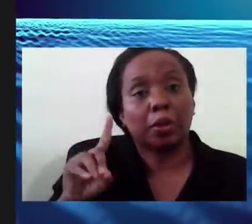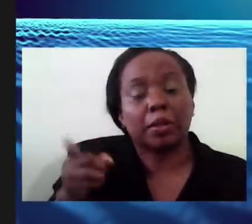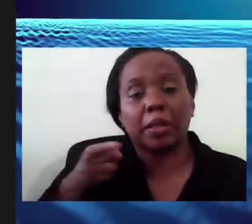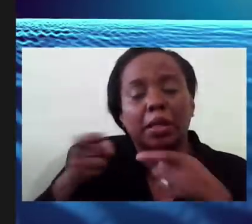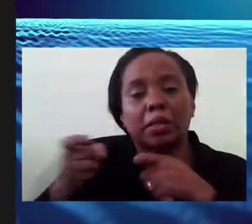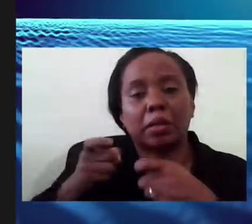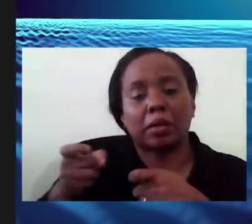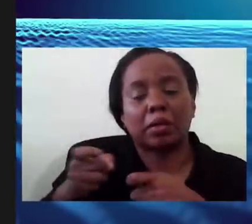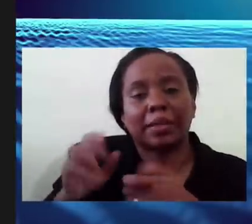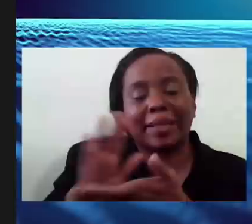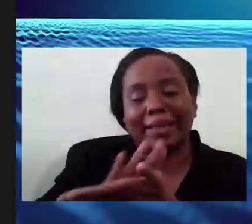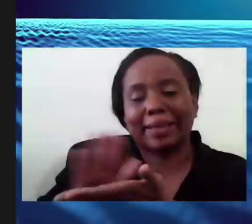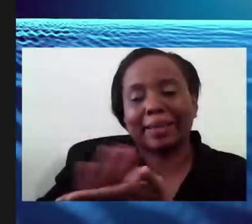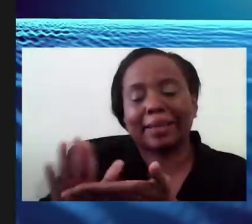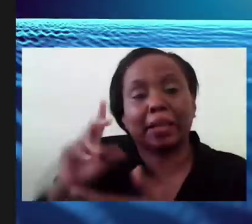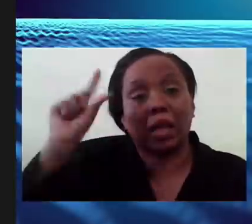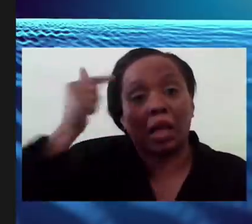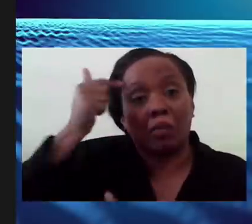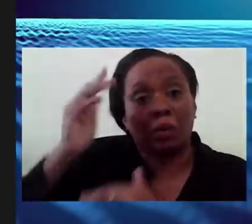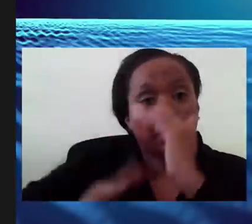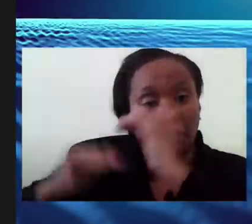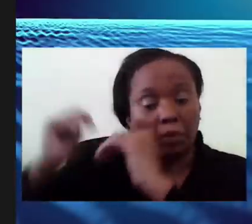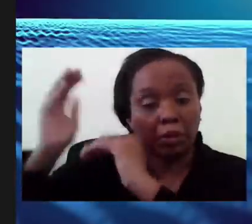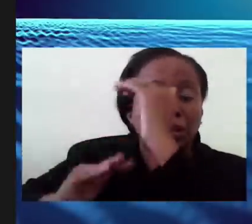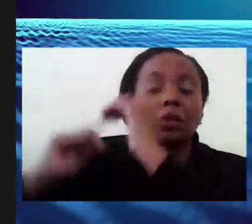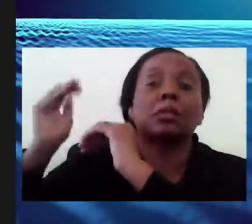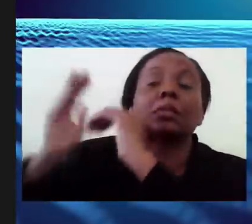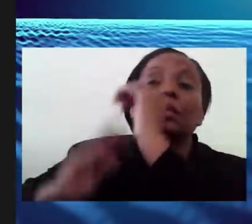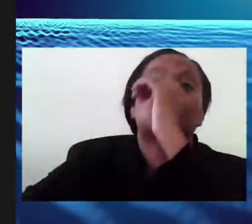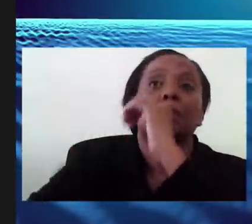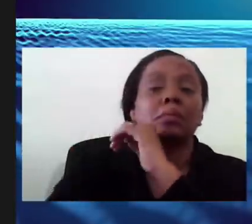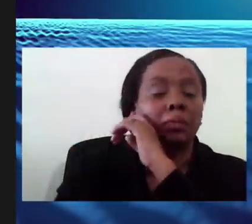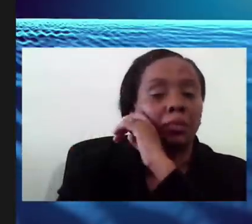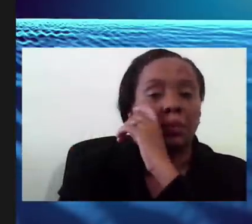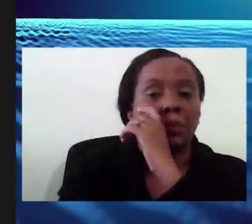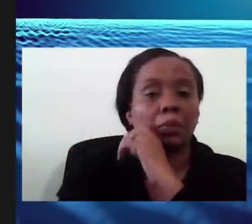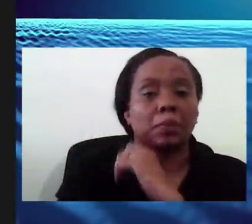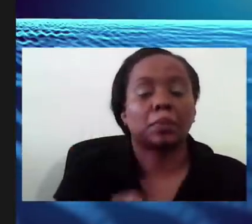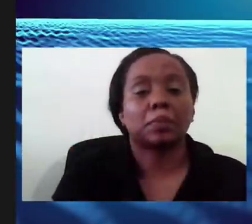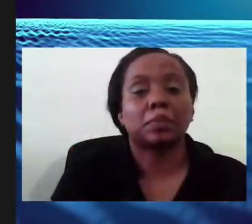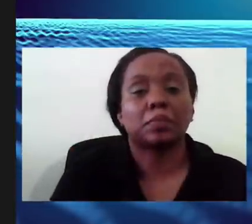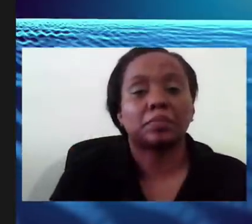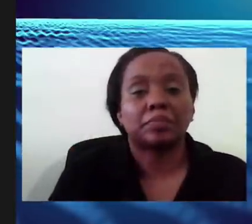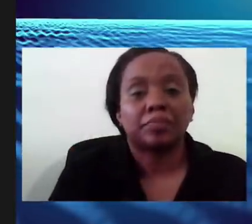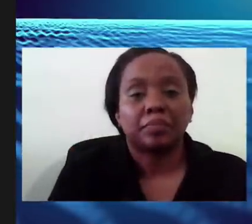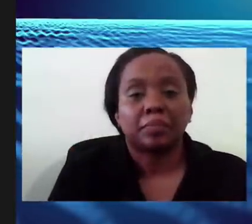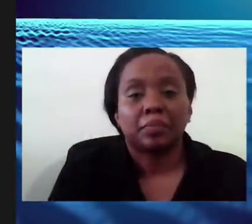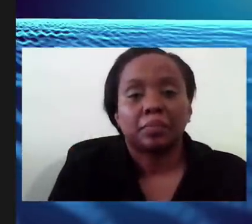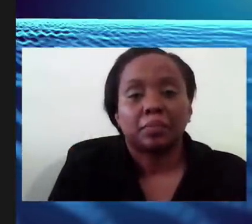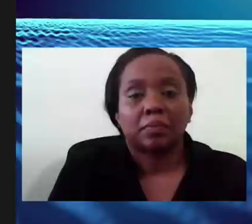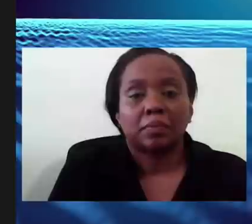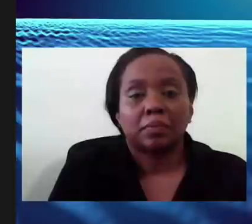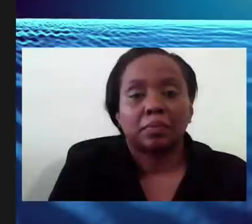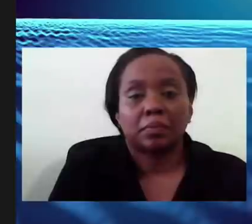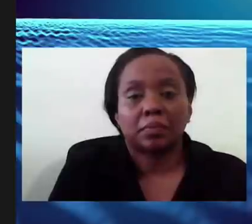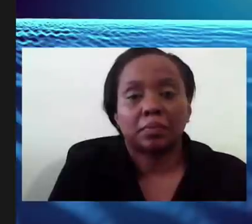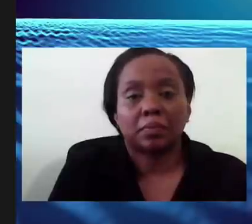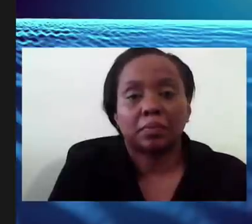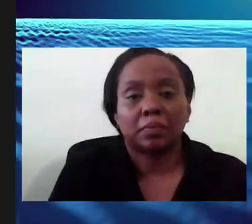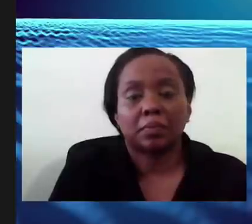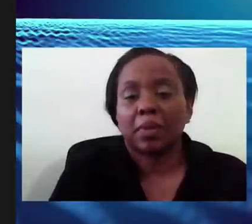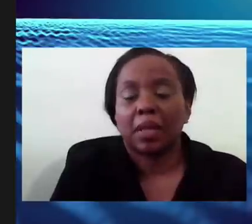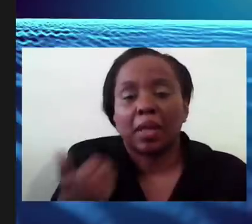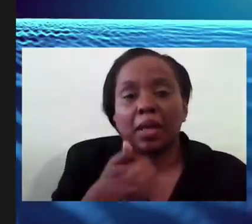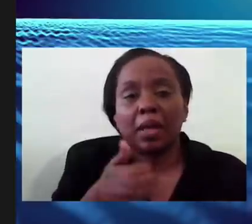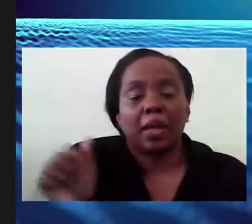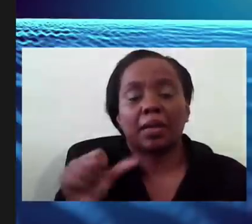can you give any indication as to if any of the key agencies are going to be offline during these